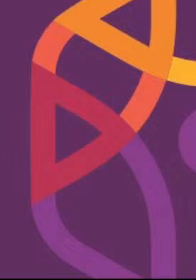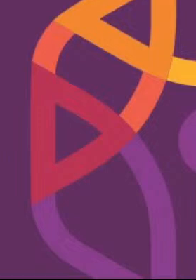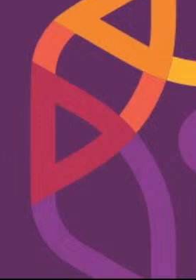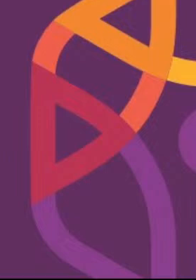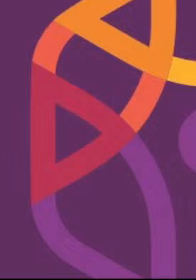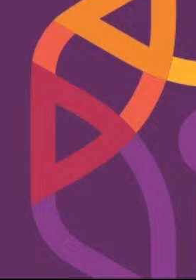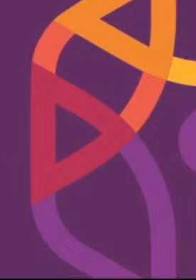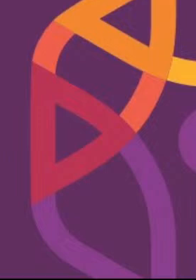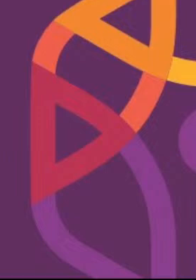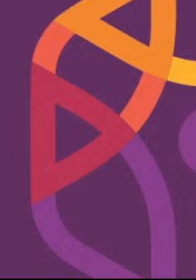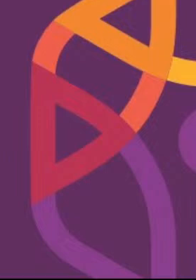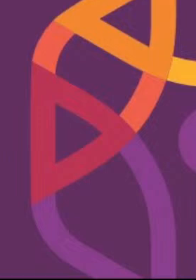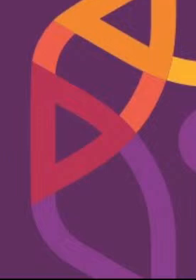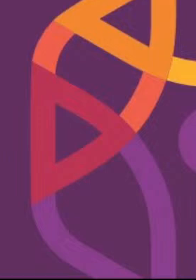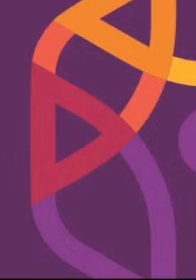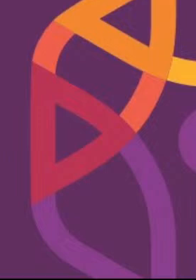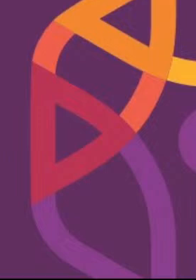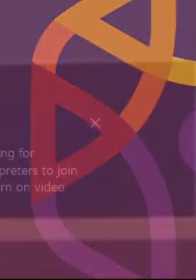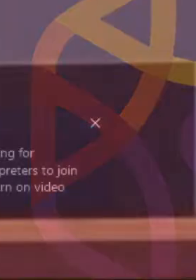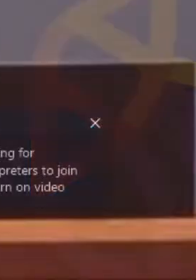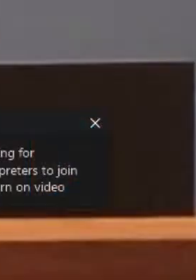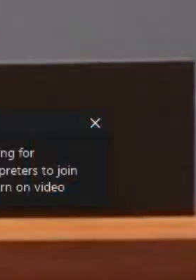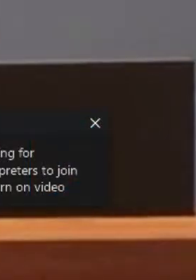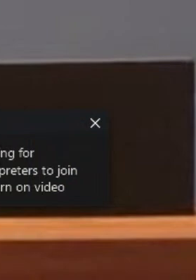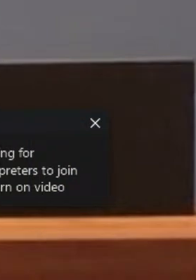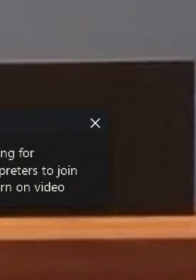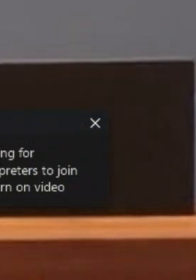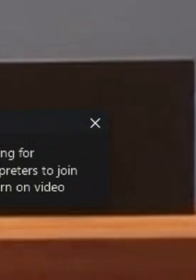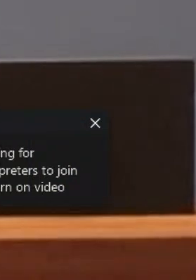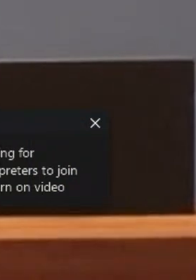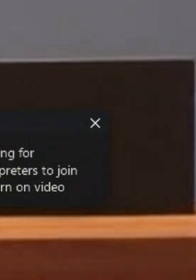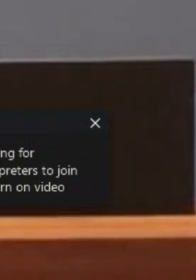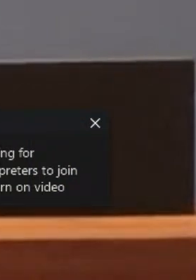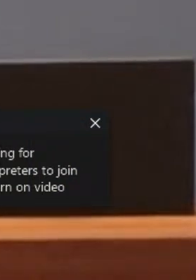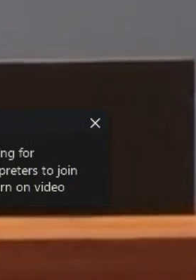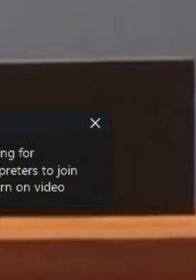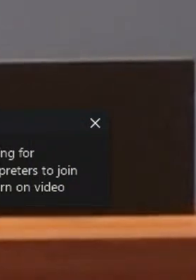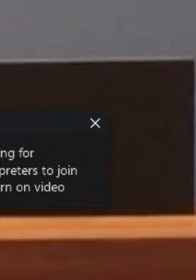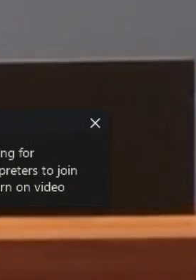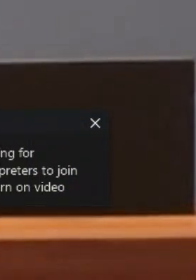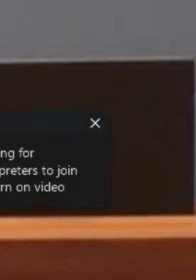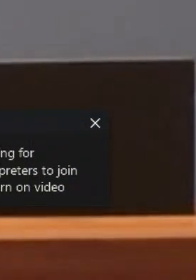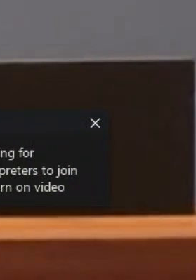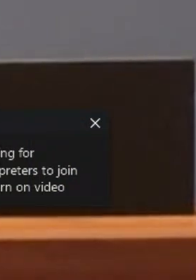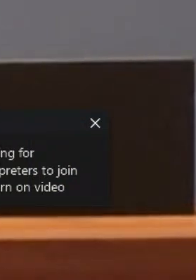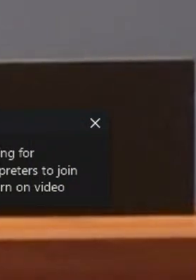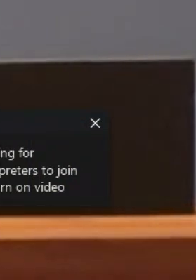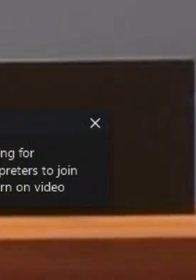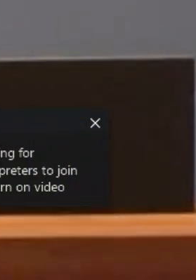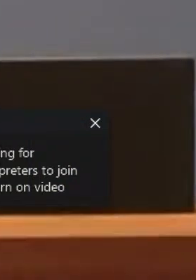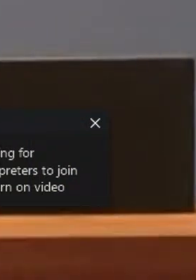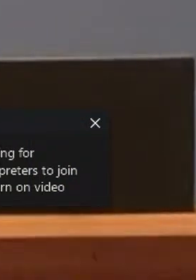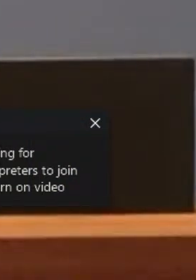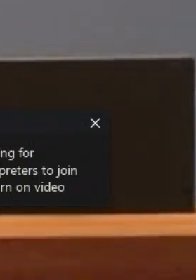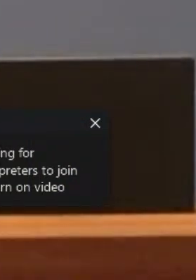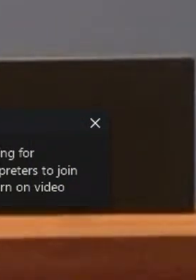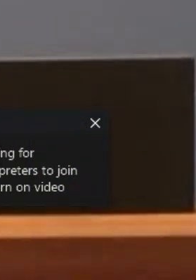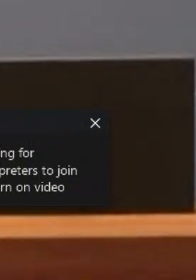Excellencies, distinguished delegates, good afternoon. May I request everyone to go to their